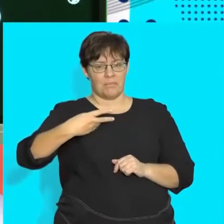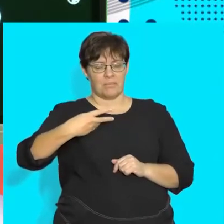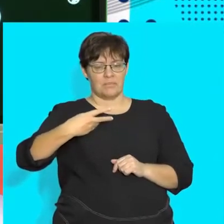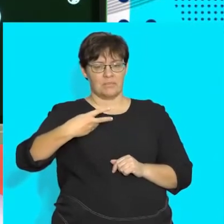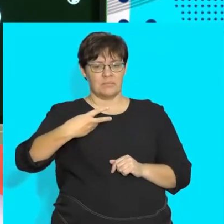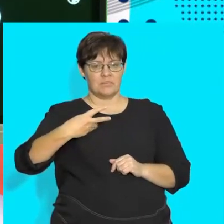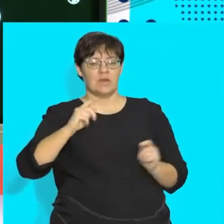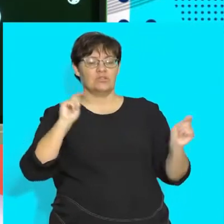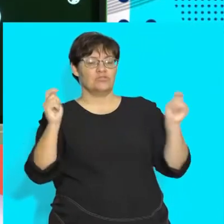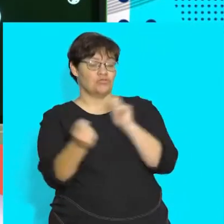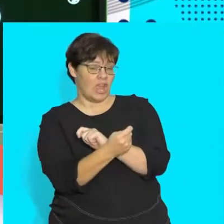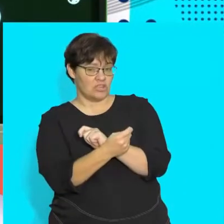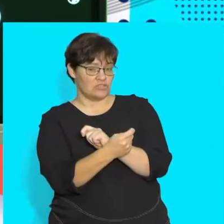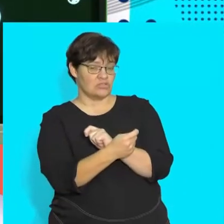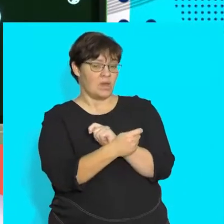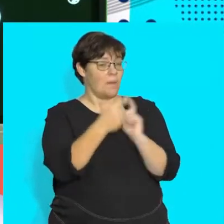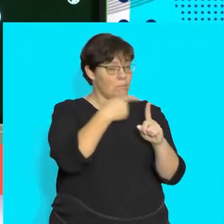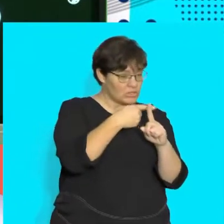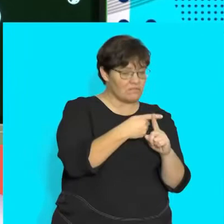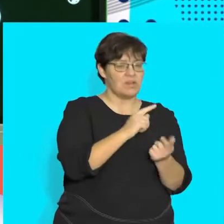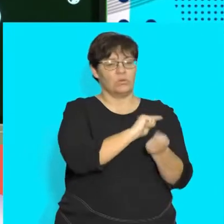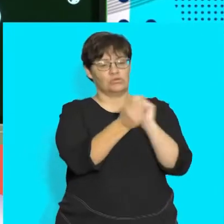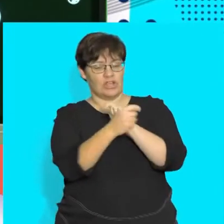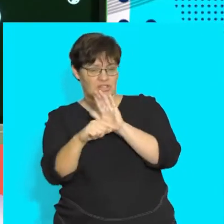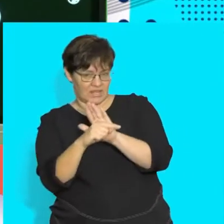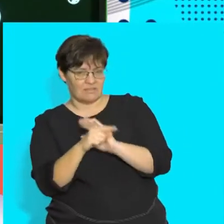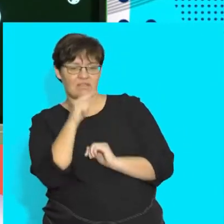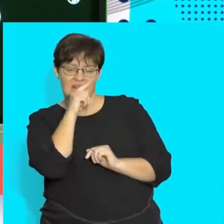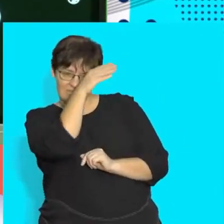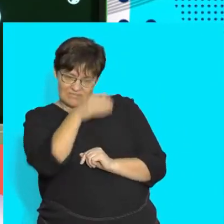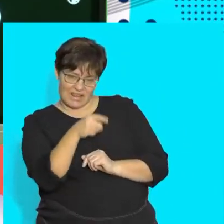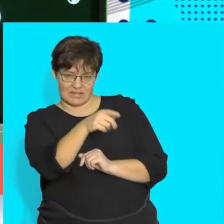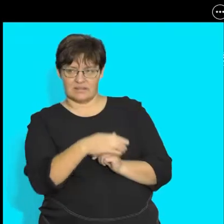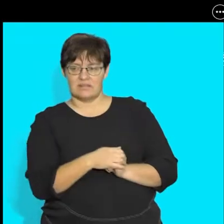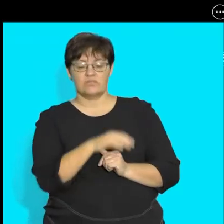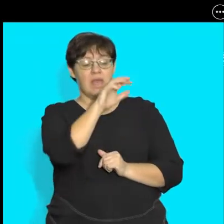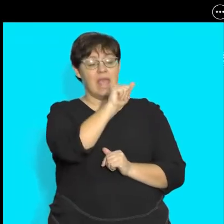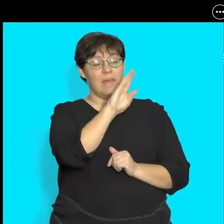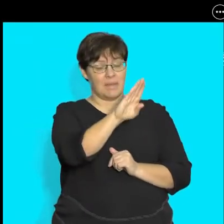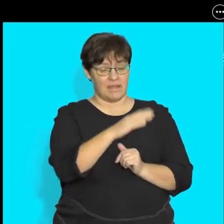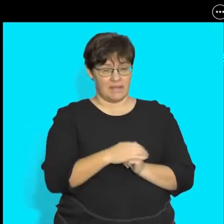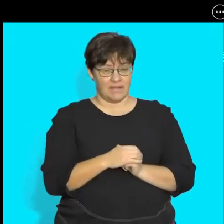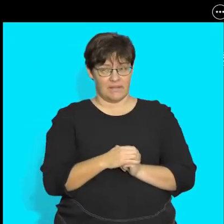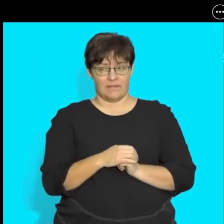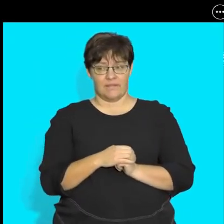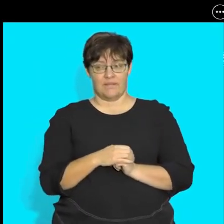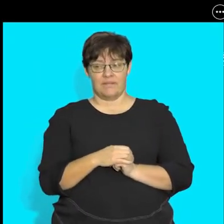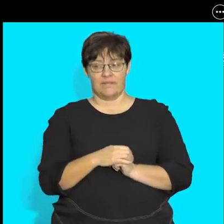over, I'm going to change the sign, and that's going to be the gradient of the line that's perpendicular. So the gradient of line AB